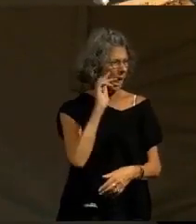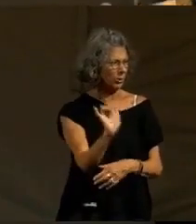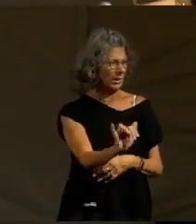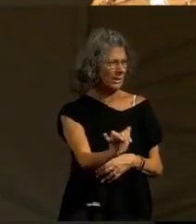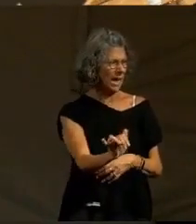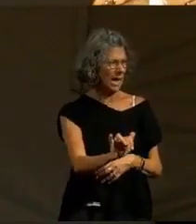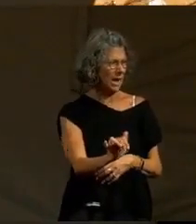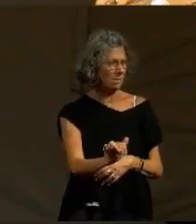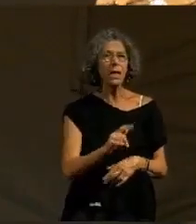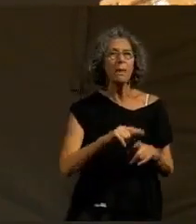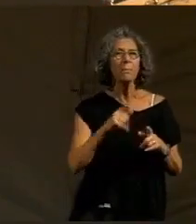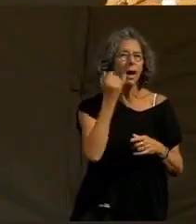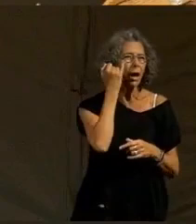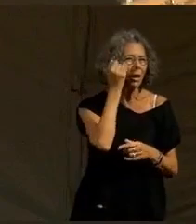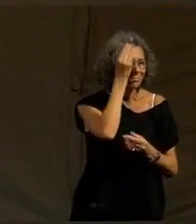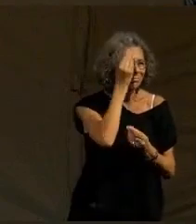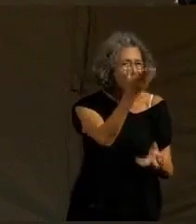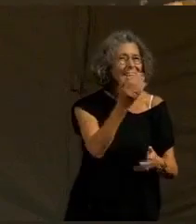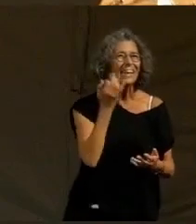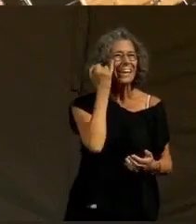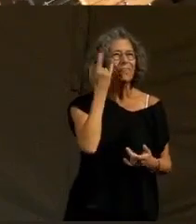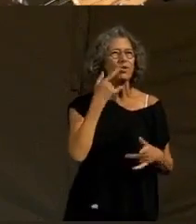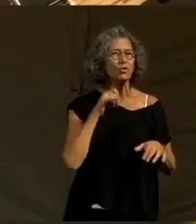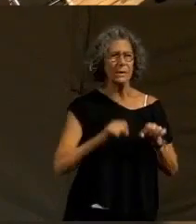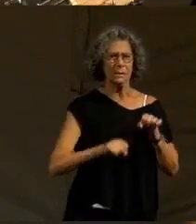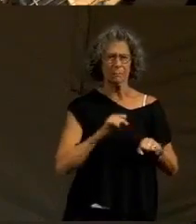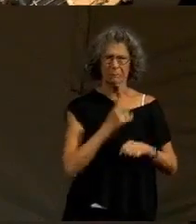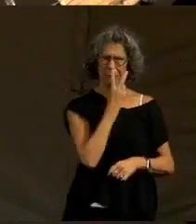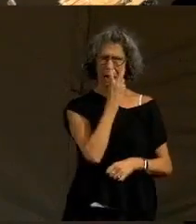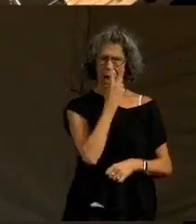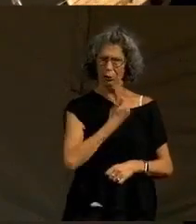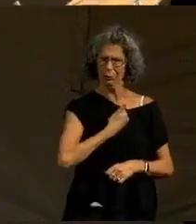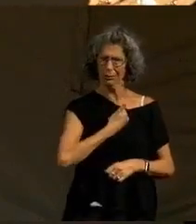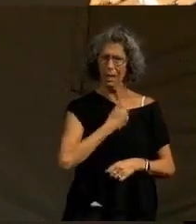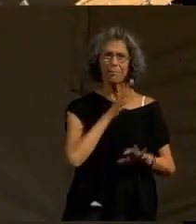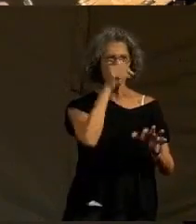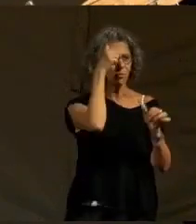yourself, just remember Robert Jones told you this.